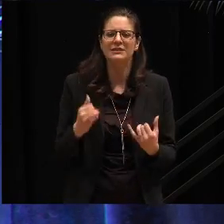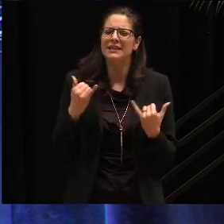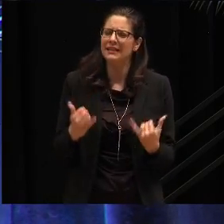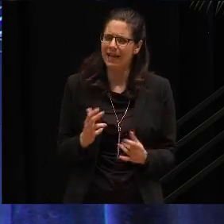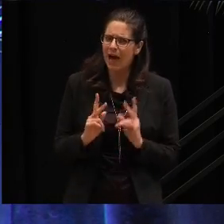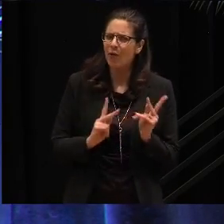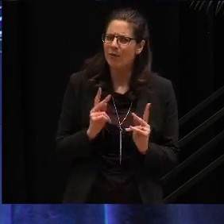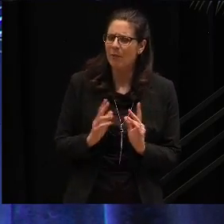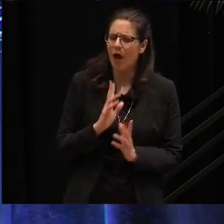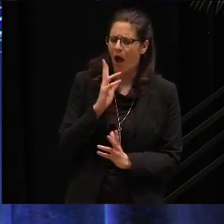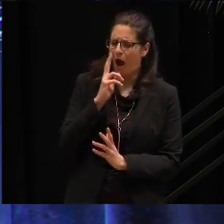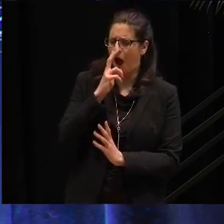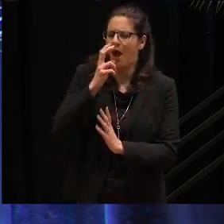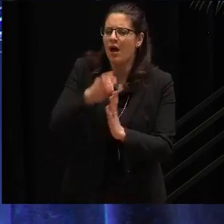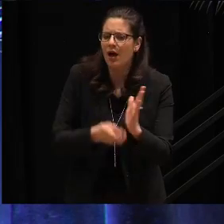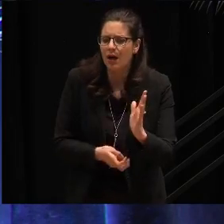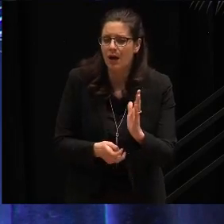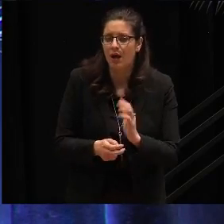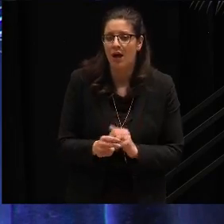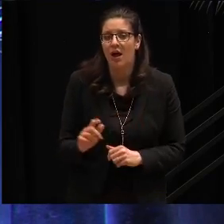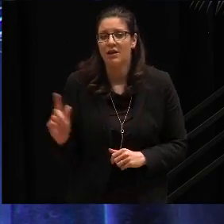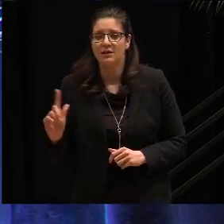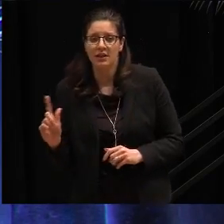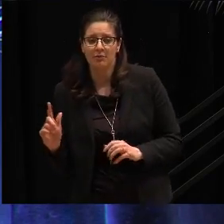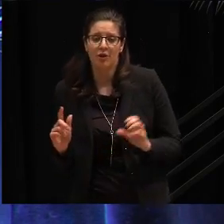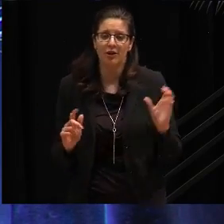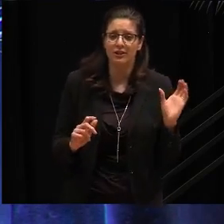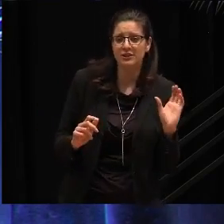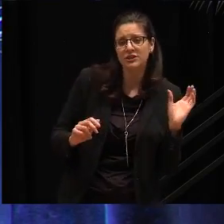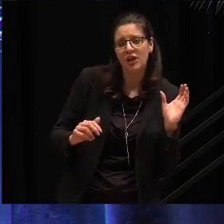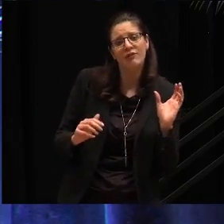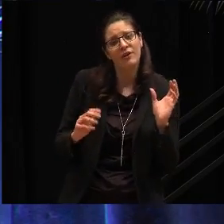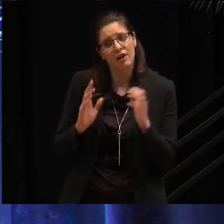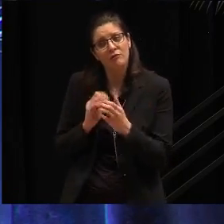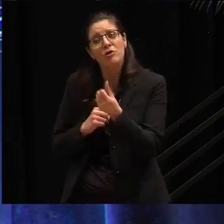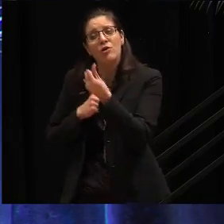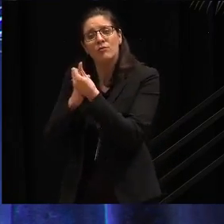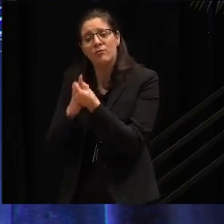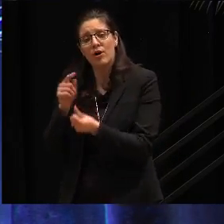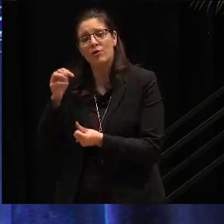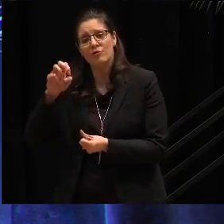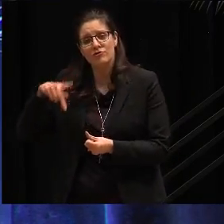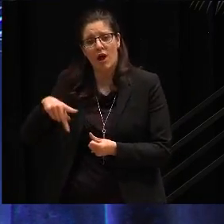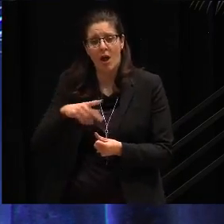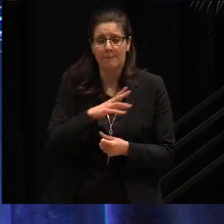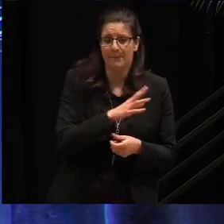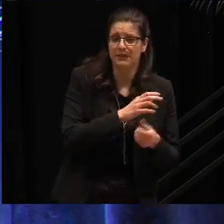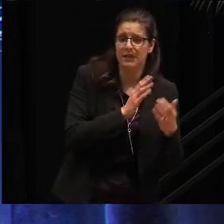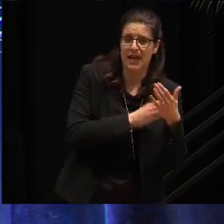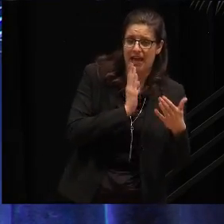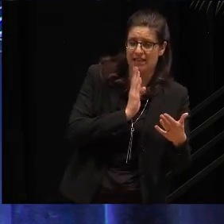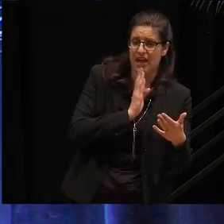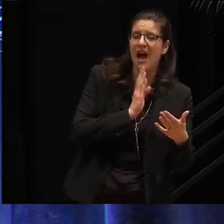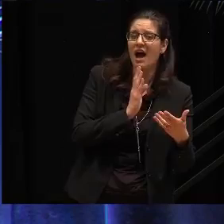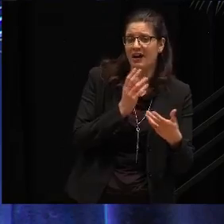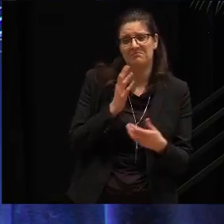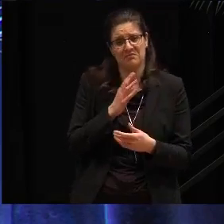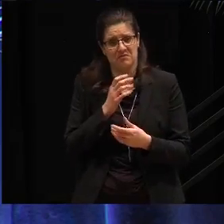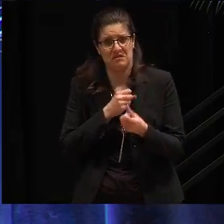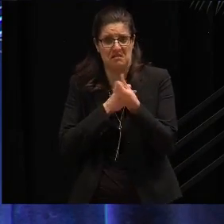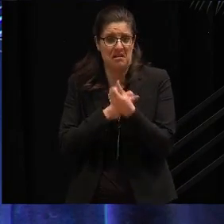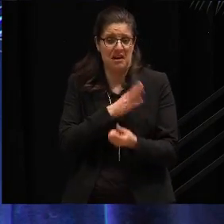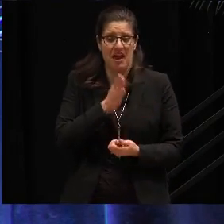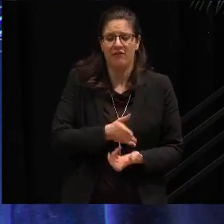more involved. Liberal, conservative, pro-Trump, anti-Trump, conservatives who don't like Trump, never Trumpers, you name it. I mean, however you look at Trump,